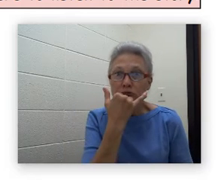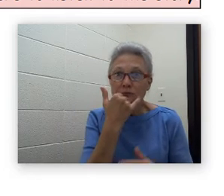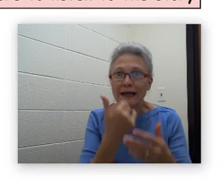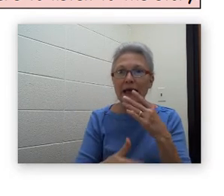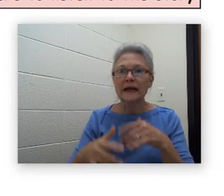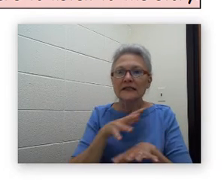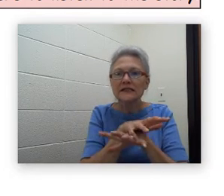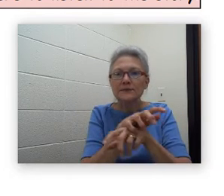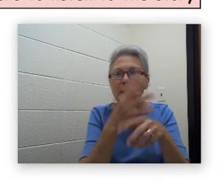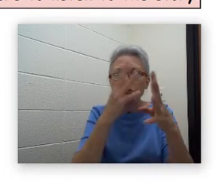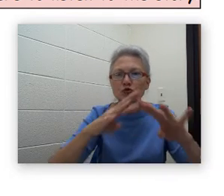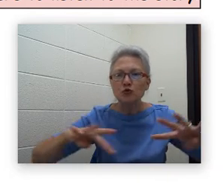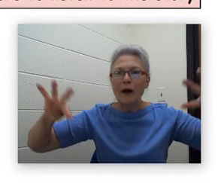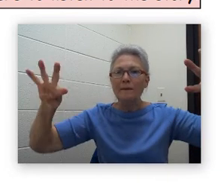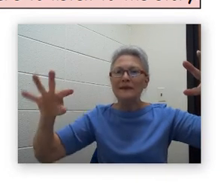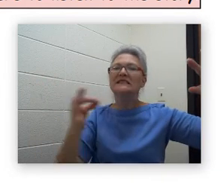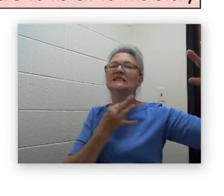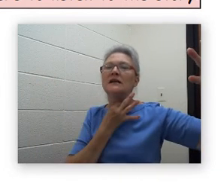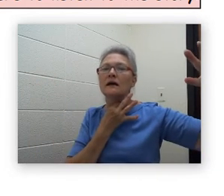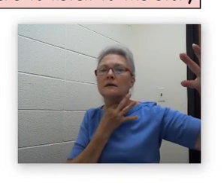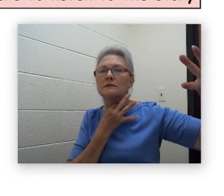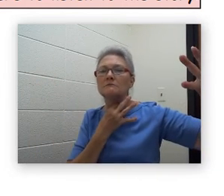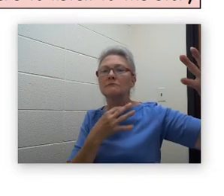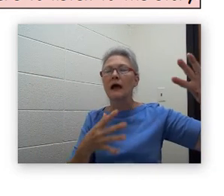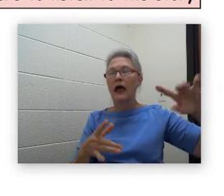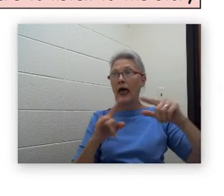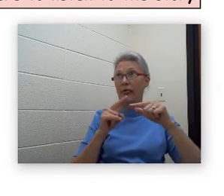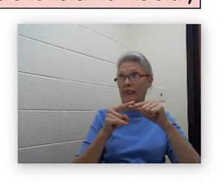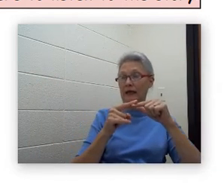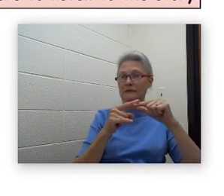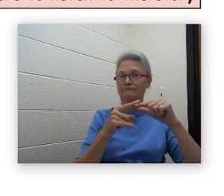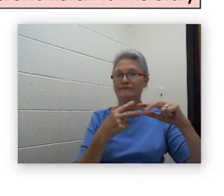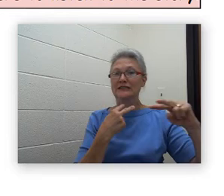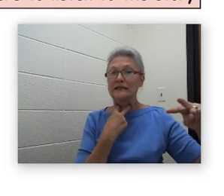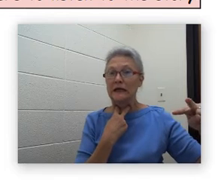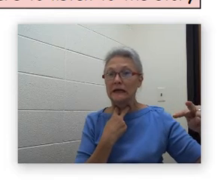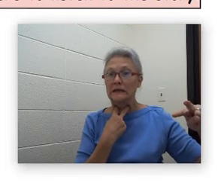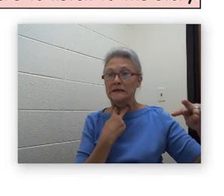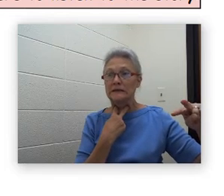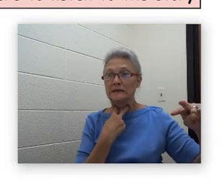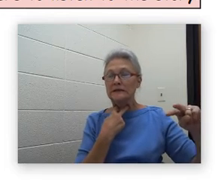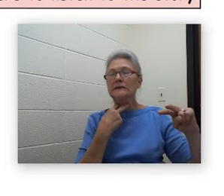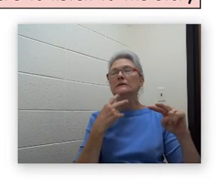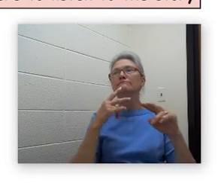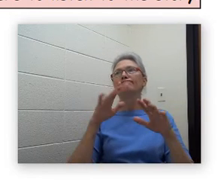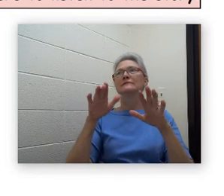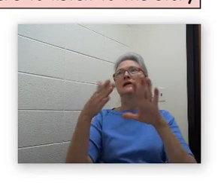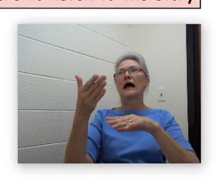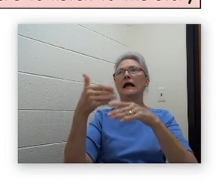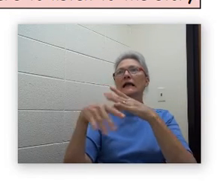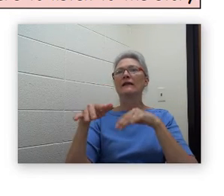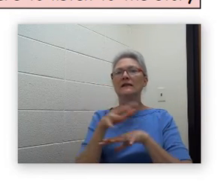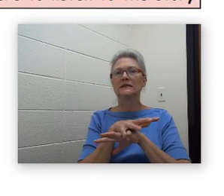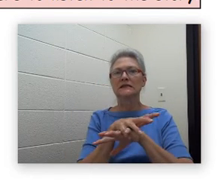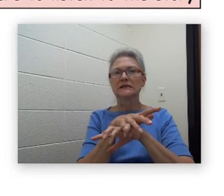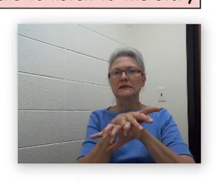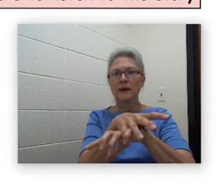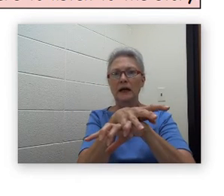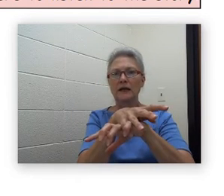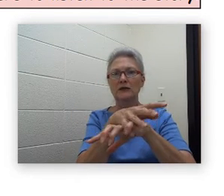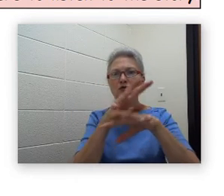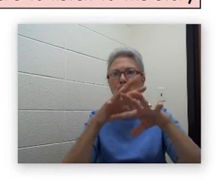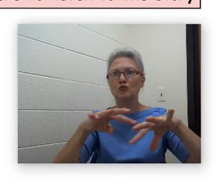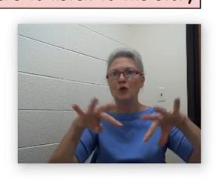And there he who had defeated the king of beasts came to a miserable end, the prey of a